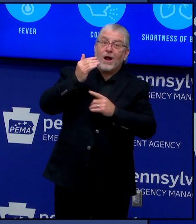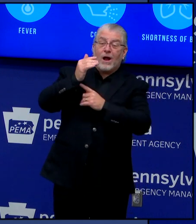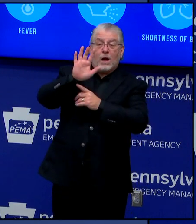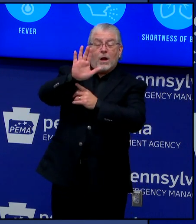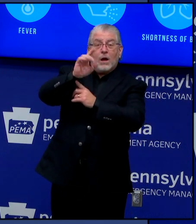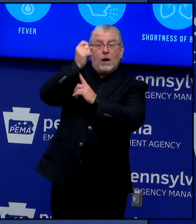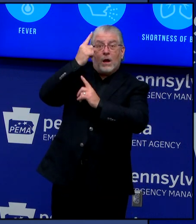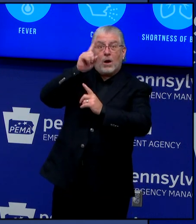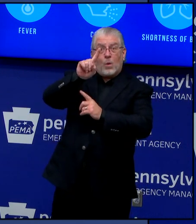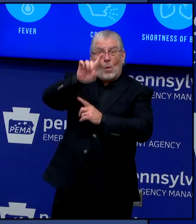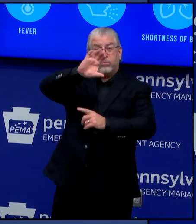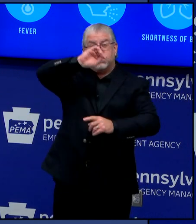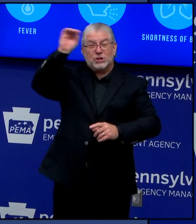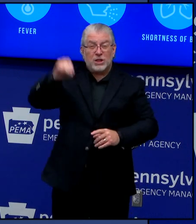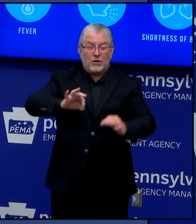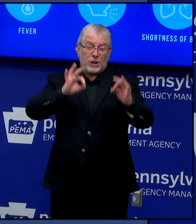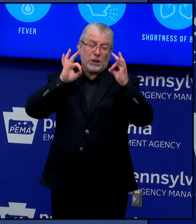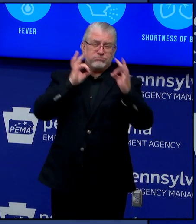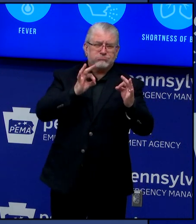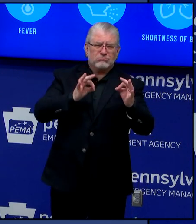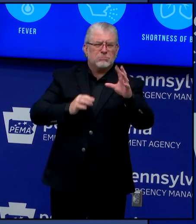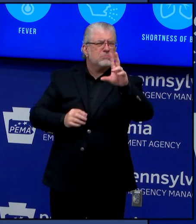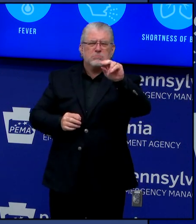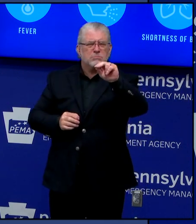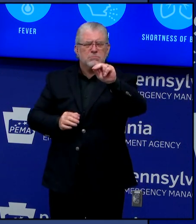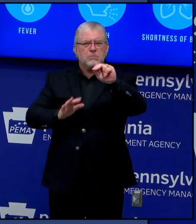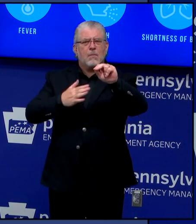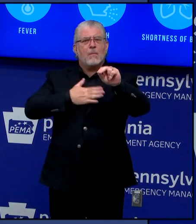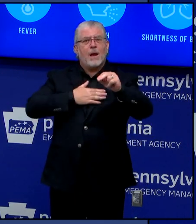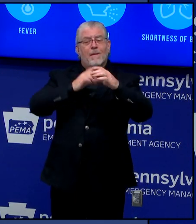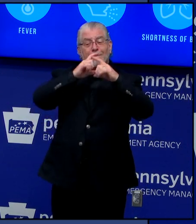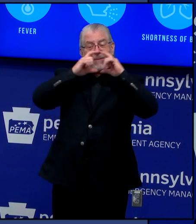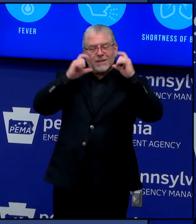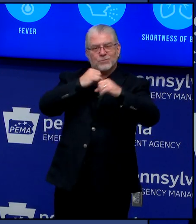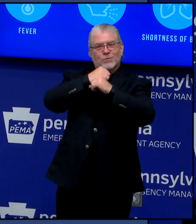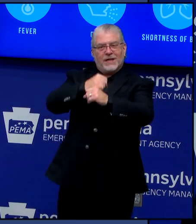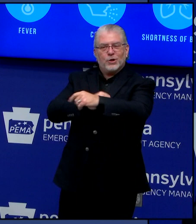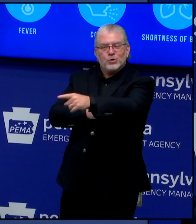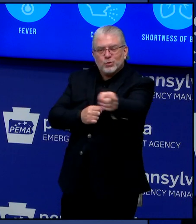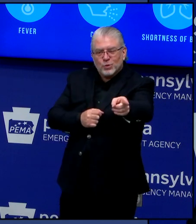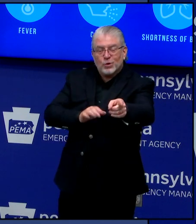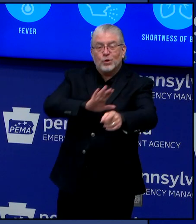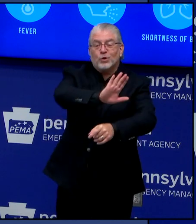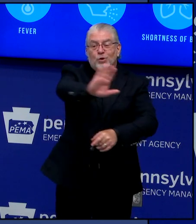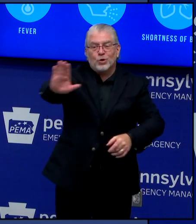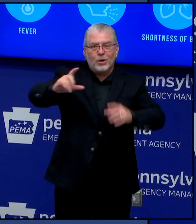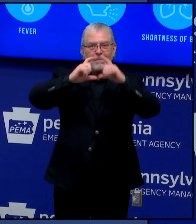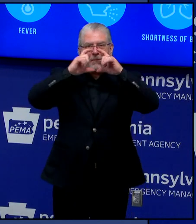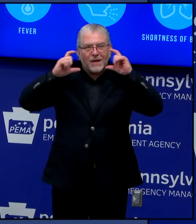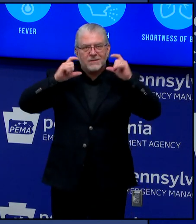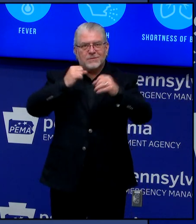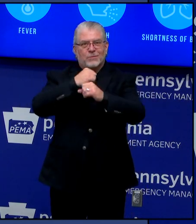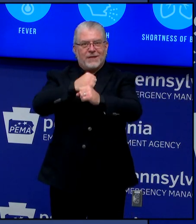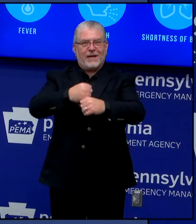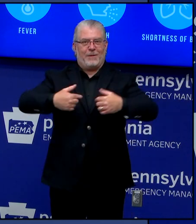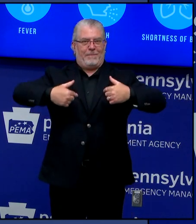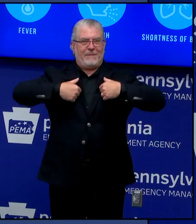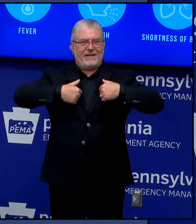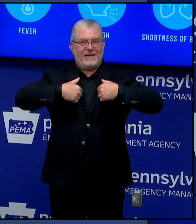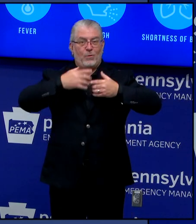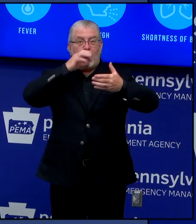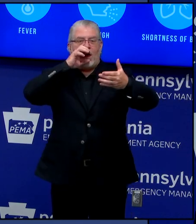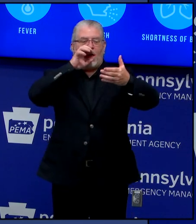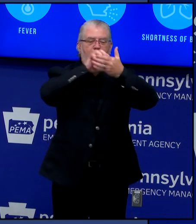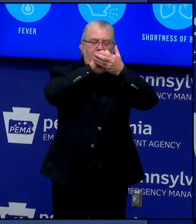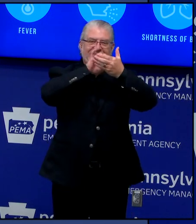but these are not the N95 masks that healthcare personnel use when they're taking care of patients with COVID-19. These are